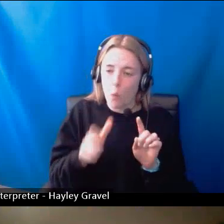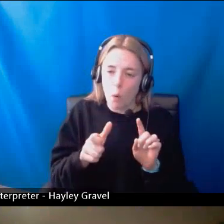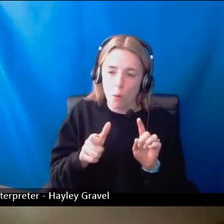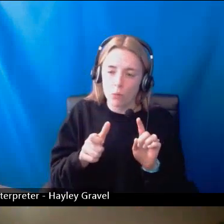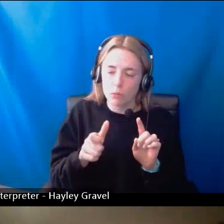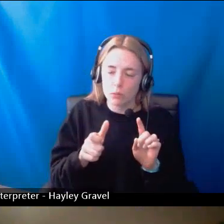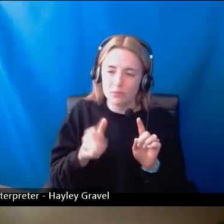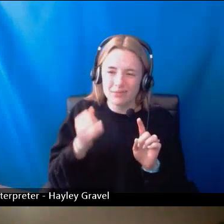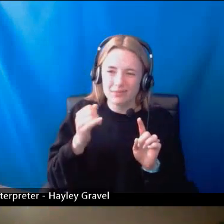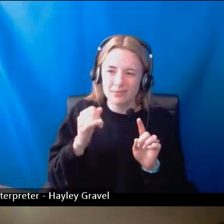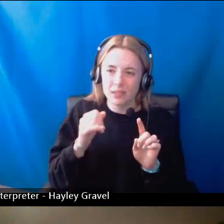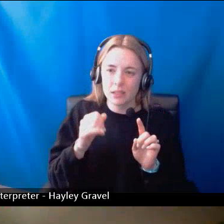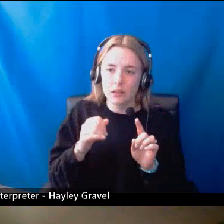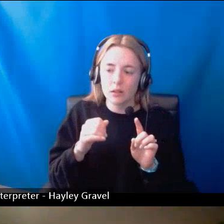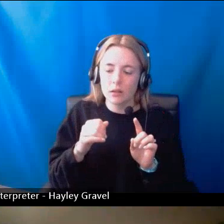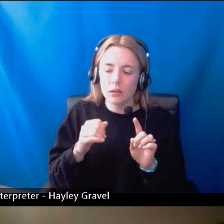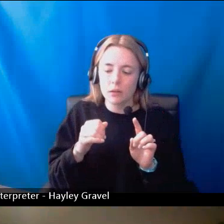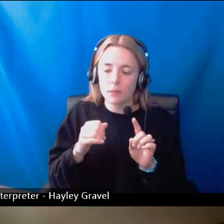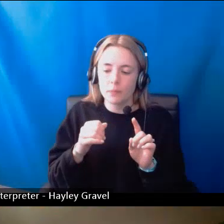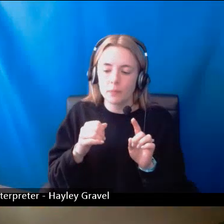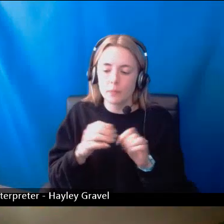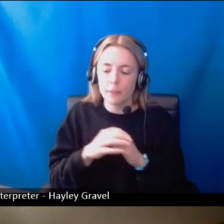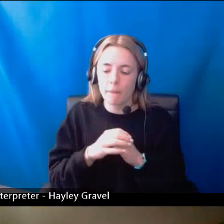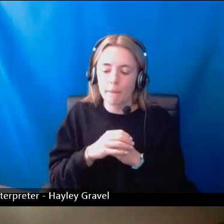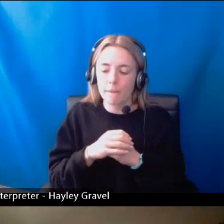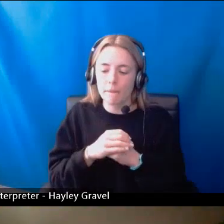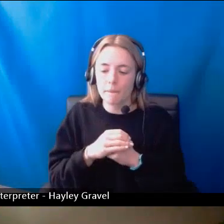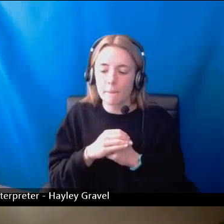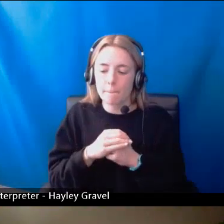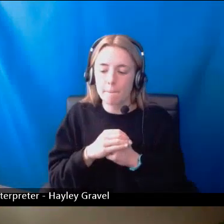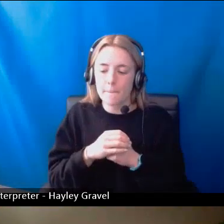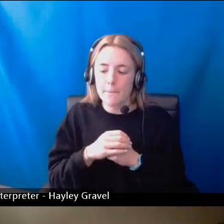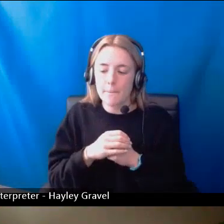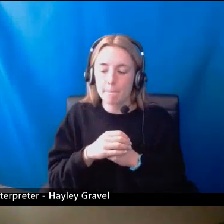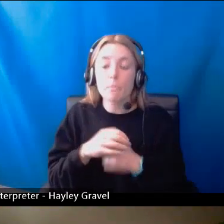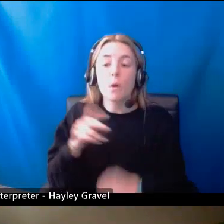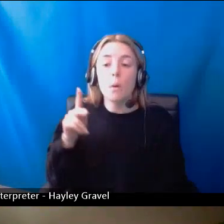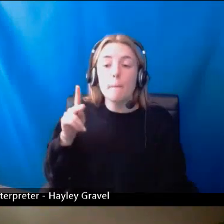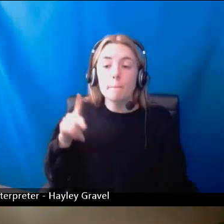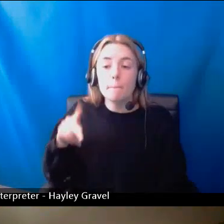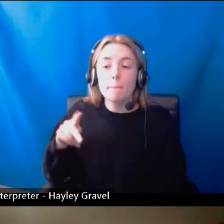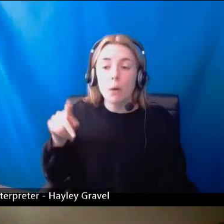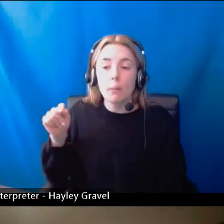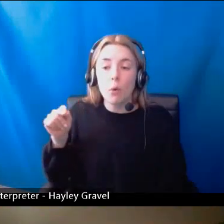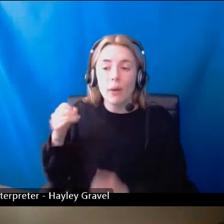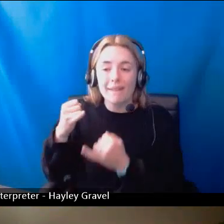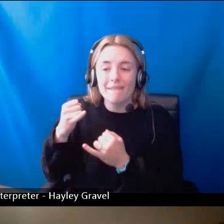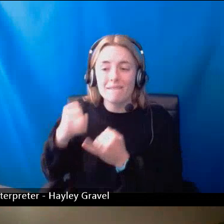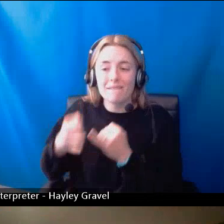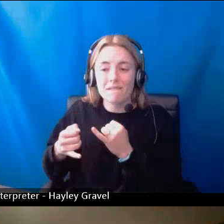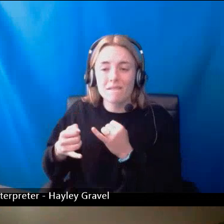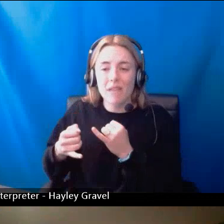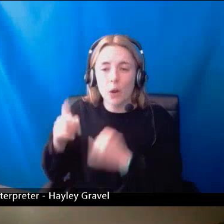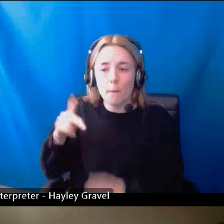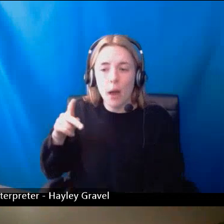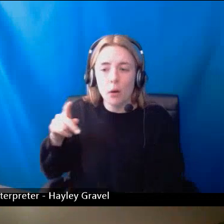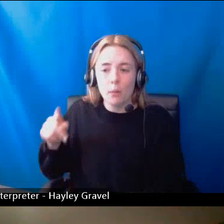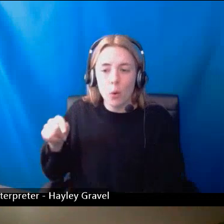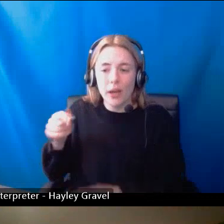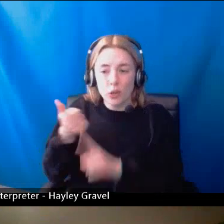be you putting together. That'll be you just going back to your paper and getting some quotes or some important references from your paper. And saying, hey, this